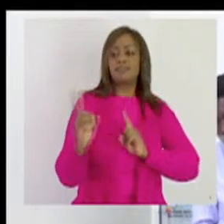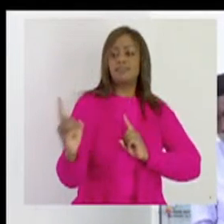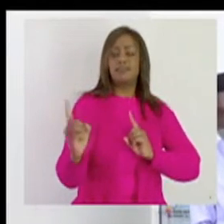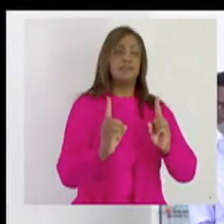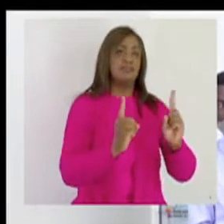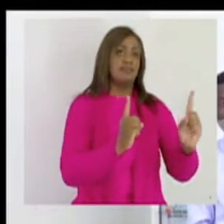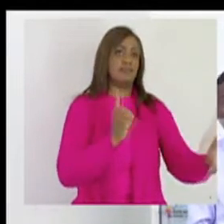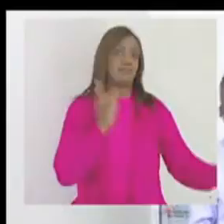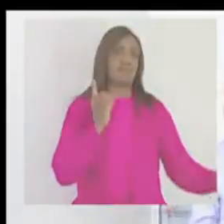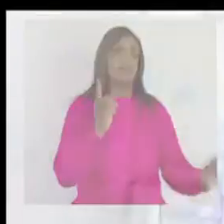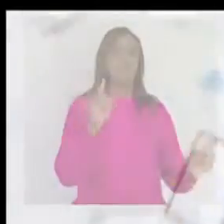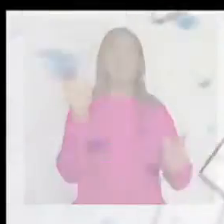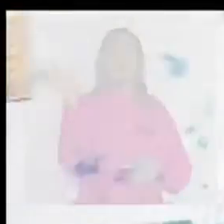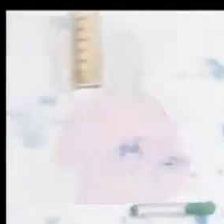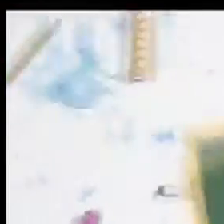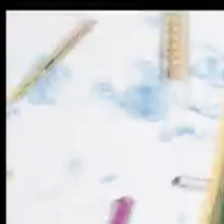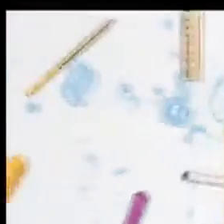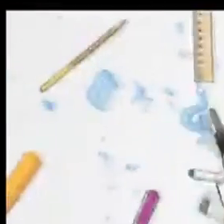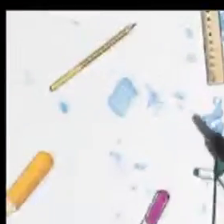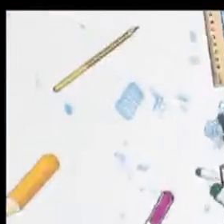you. Enjoy your day.